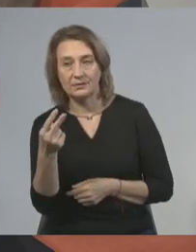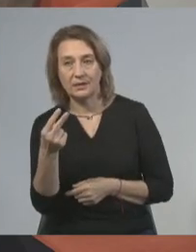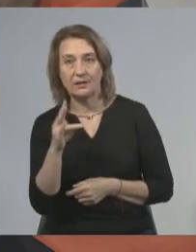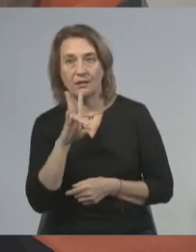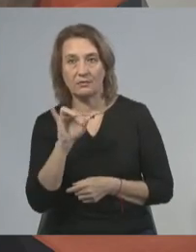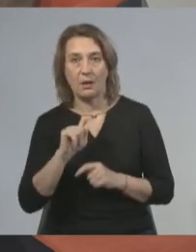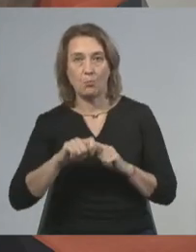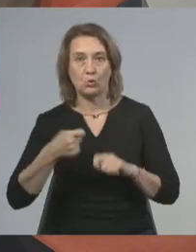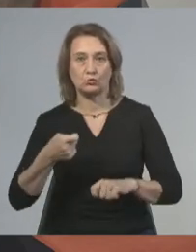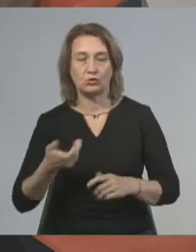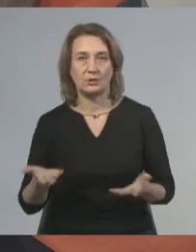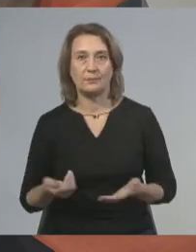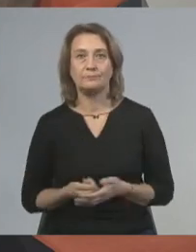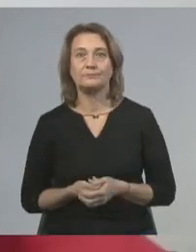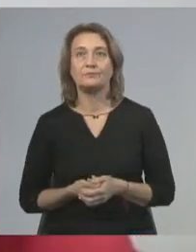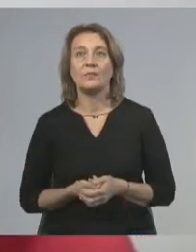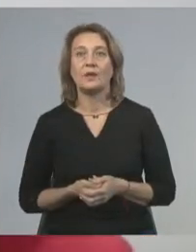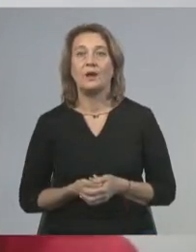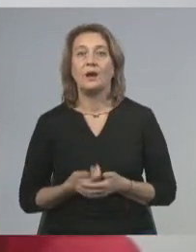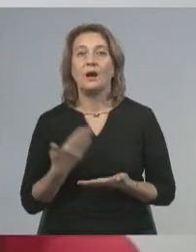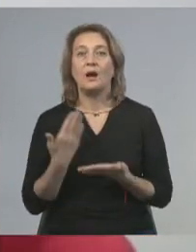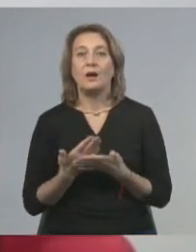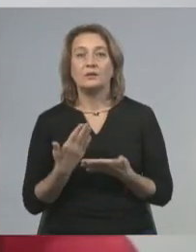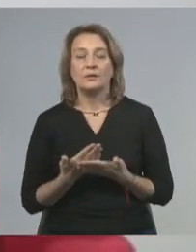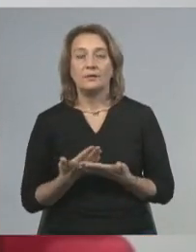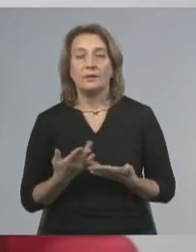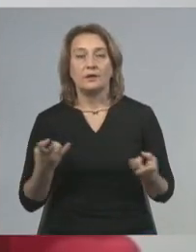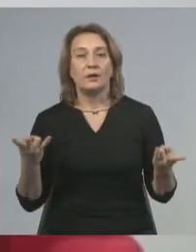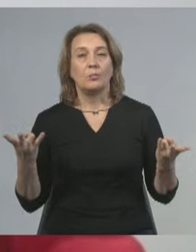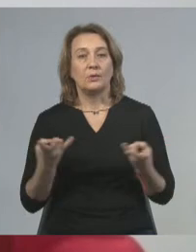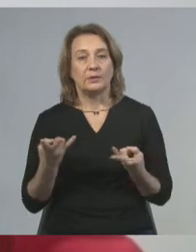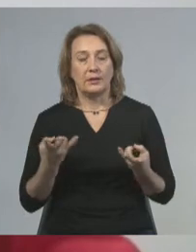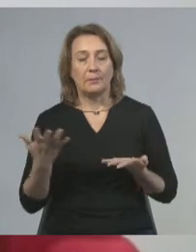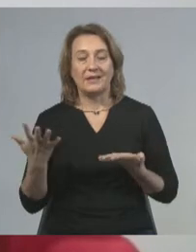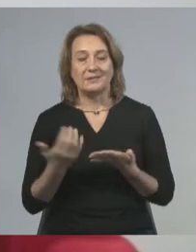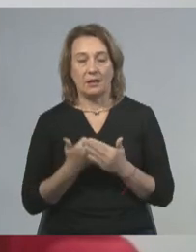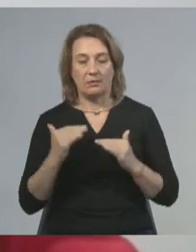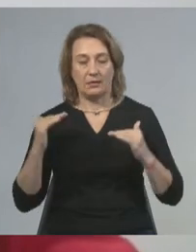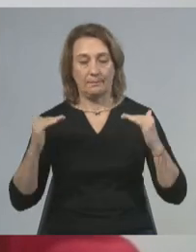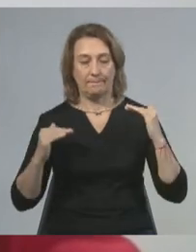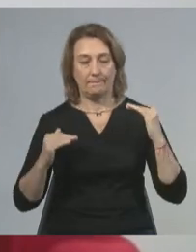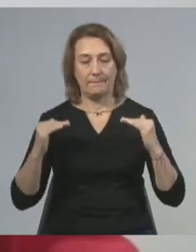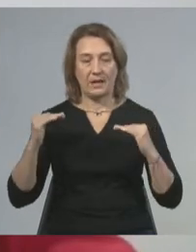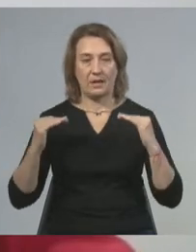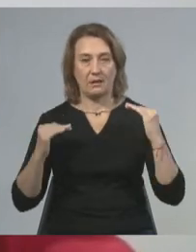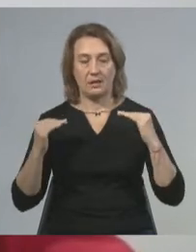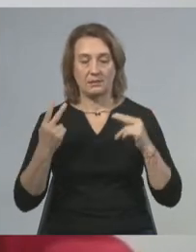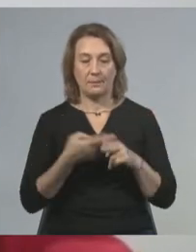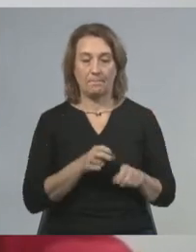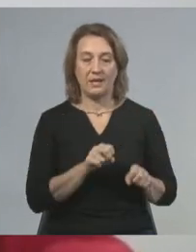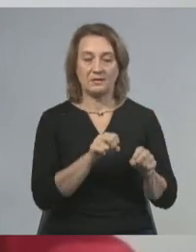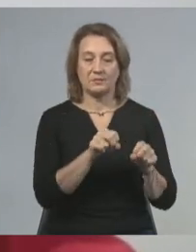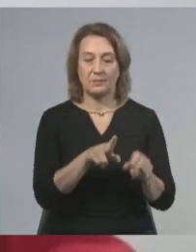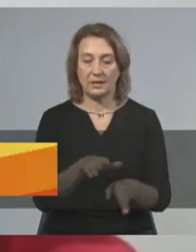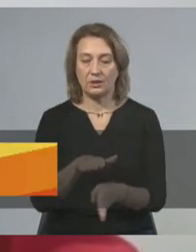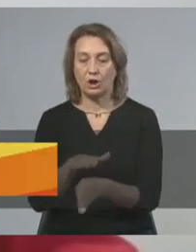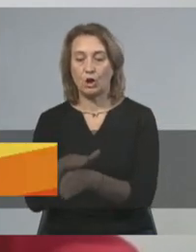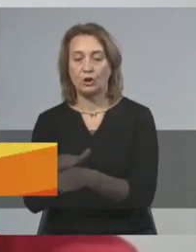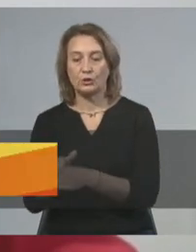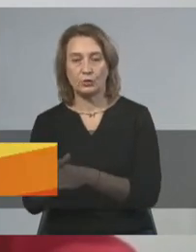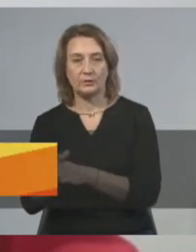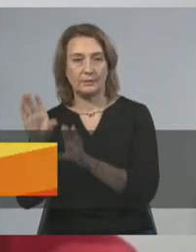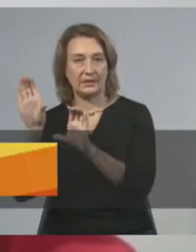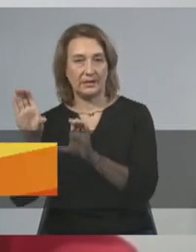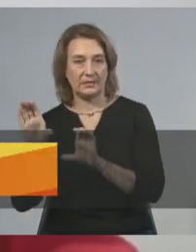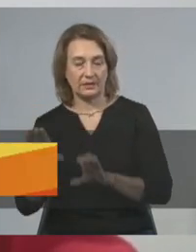and check the potential violations well obviously that we are to find balance between safety and compliance